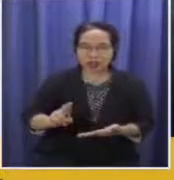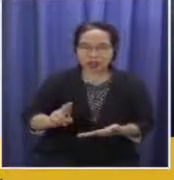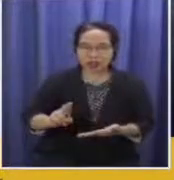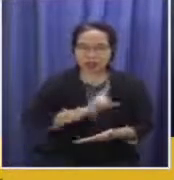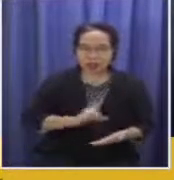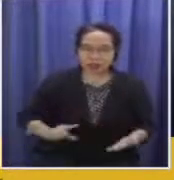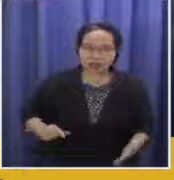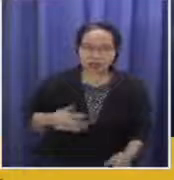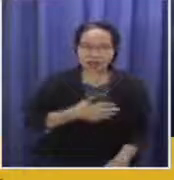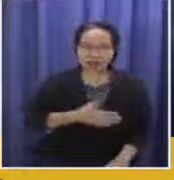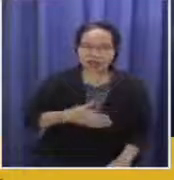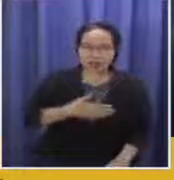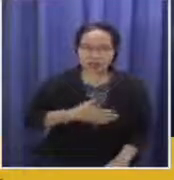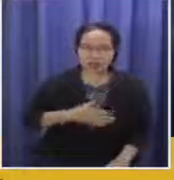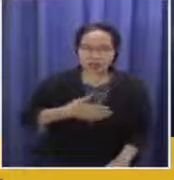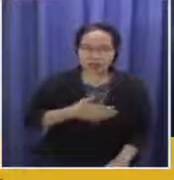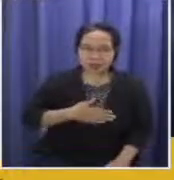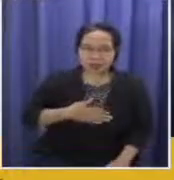Lord,